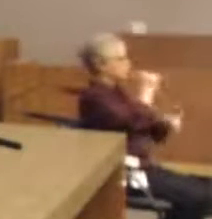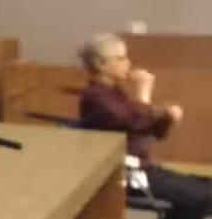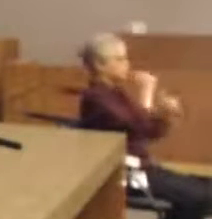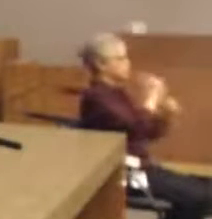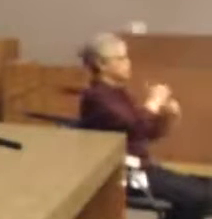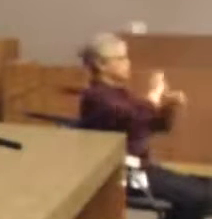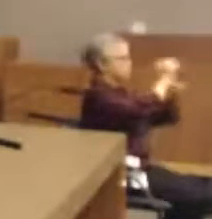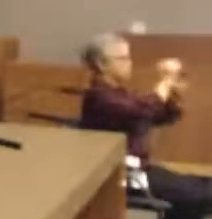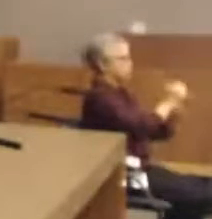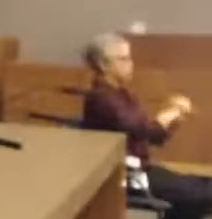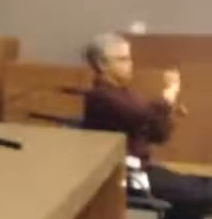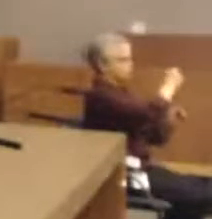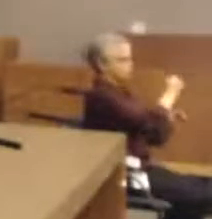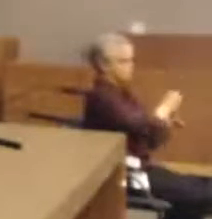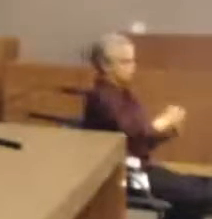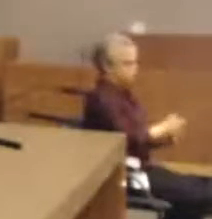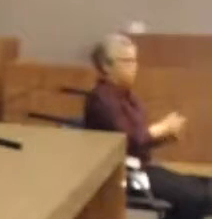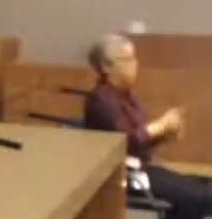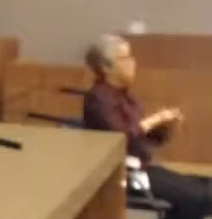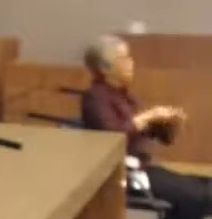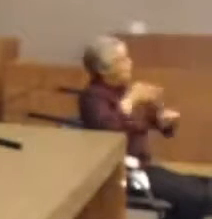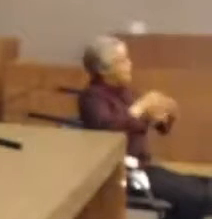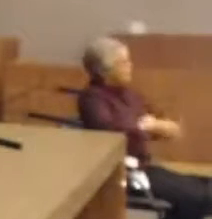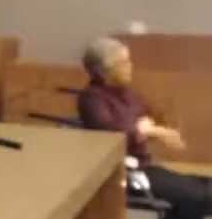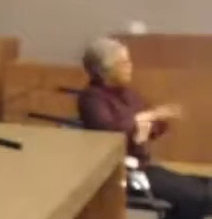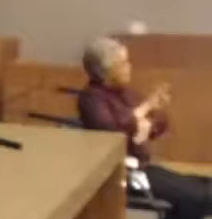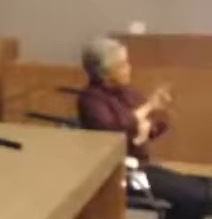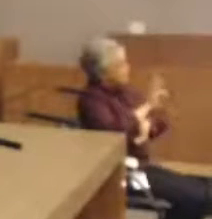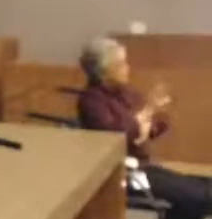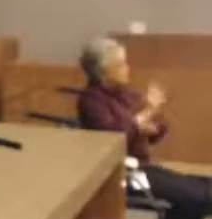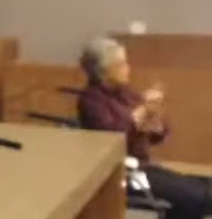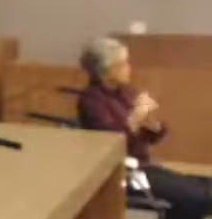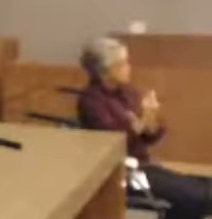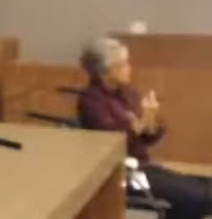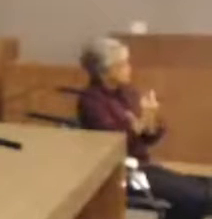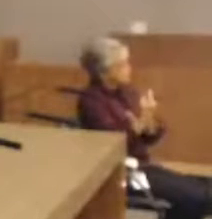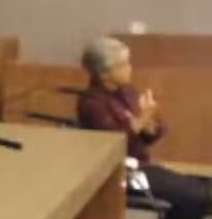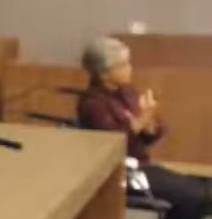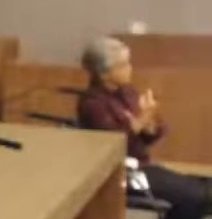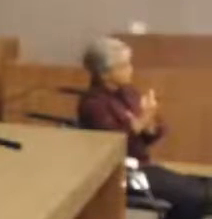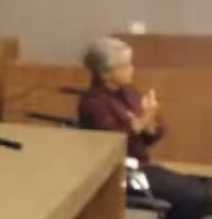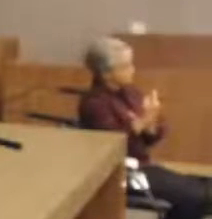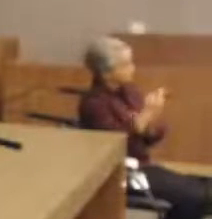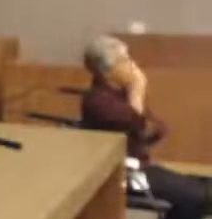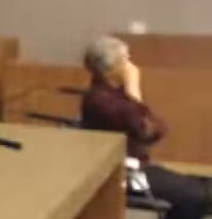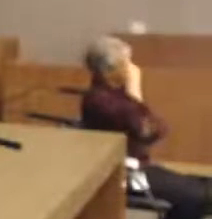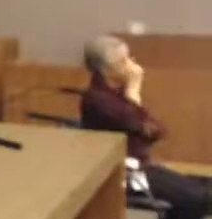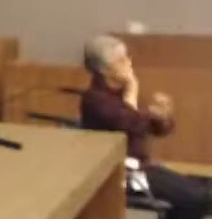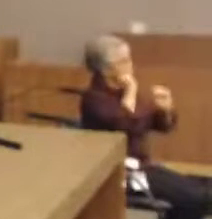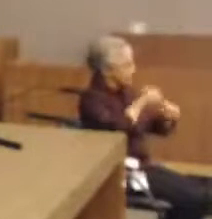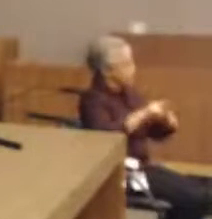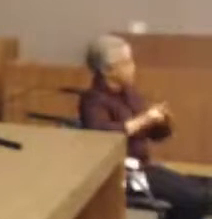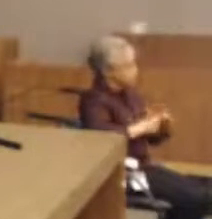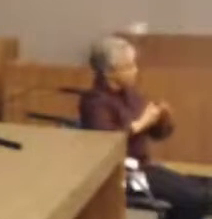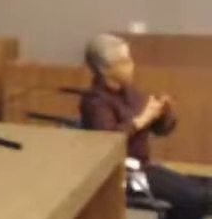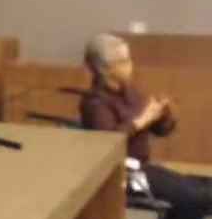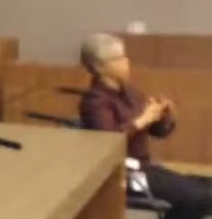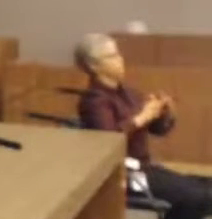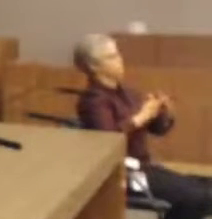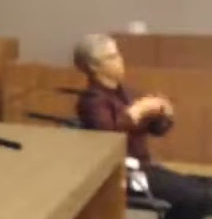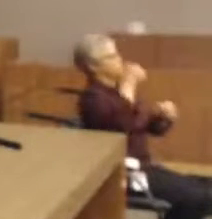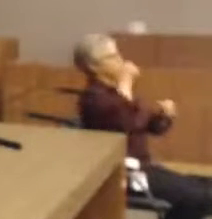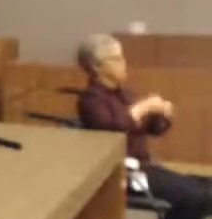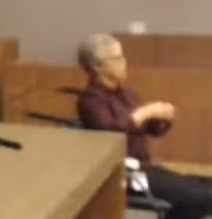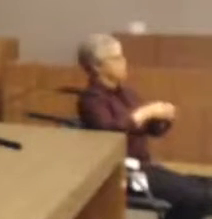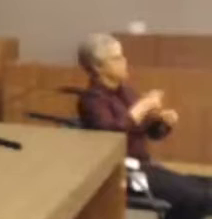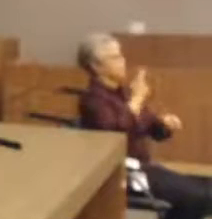start putting those things together. Because remember, I said like a dream, that front part of the brain wants to make sense of the information, right? So